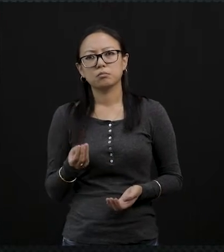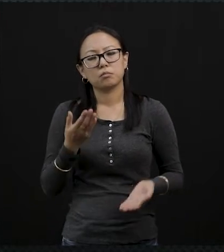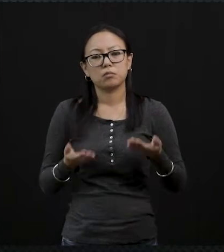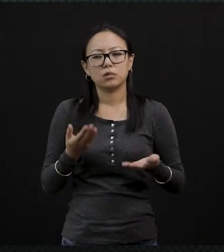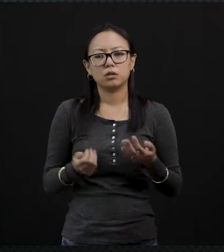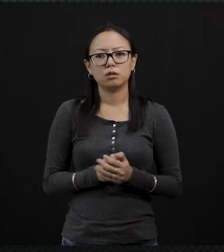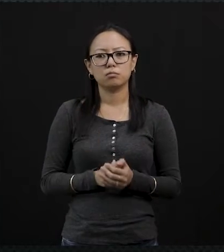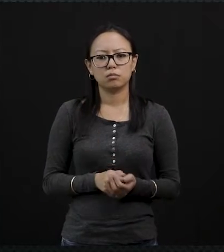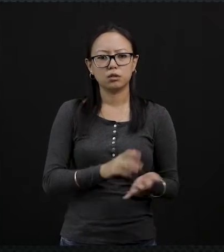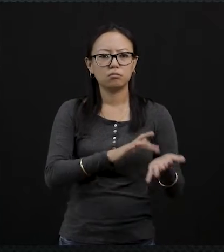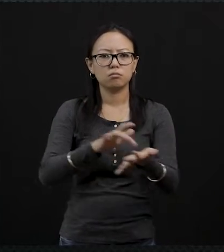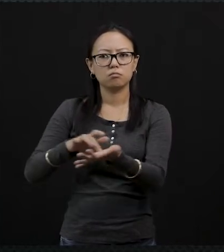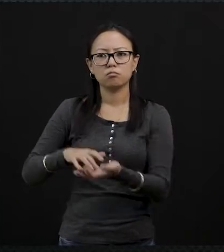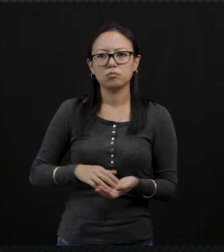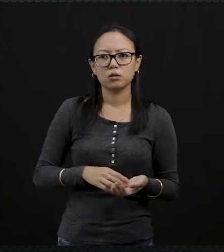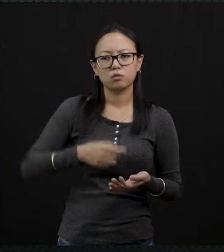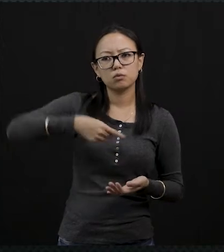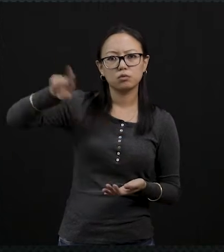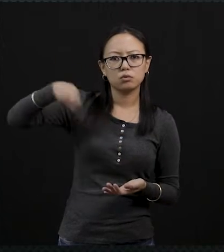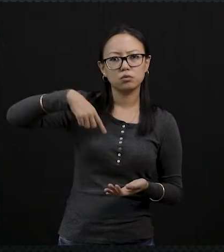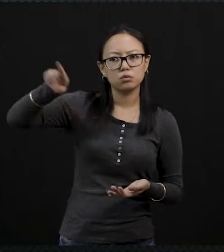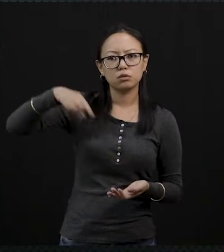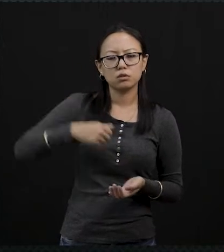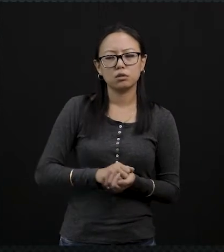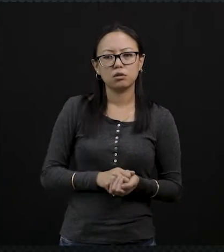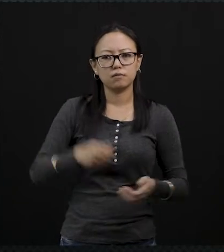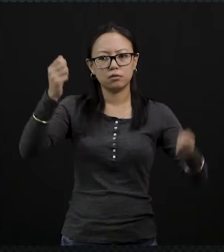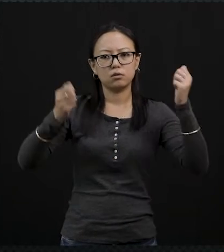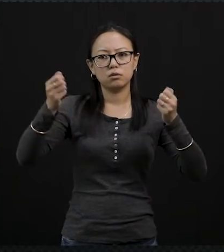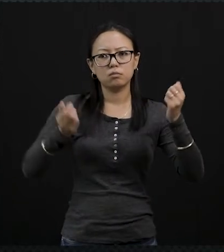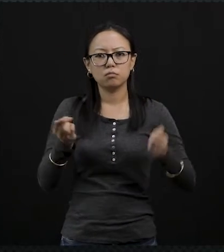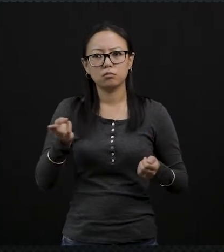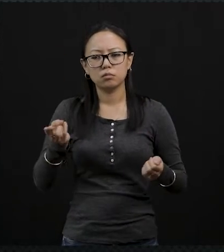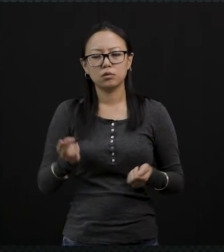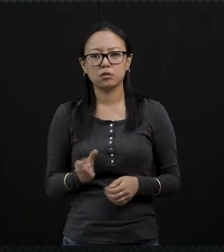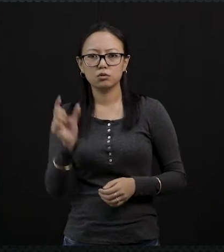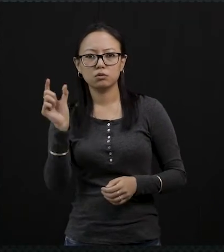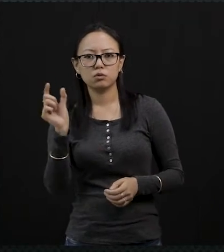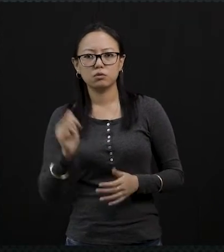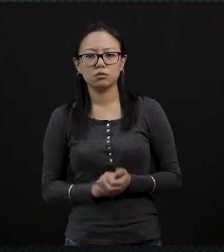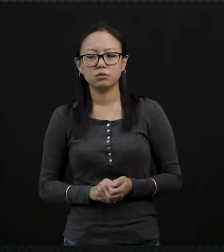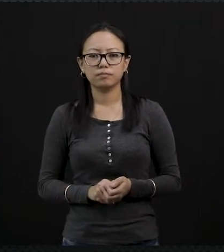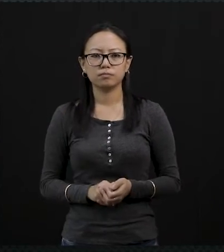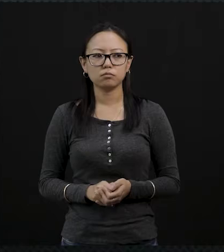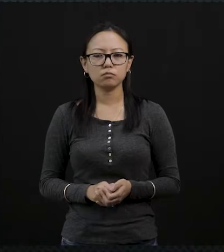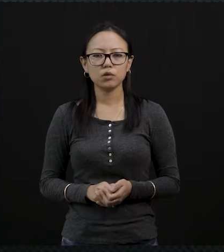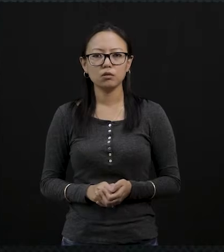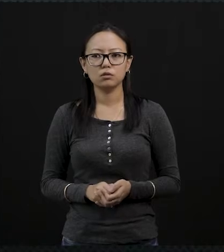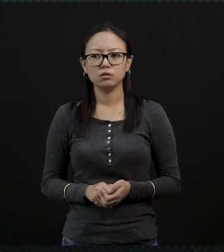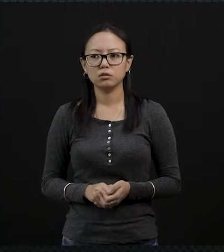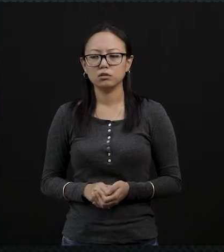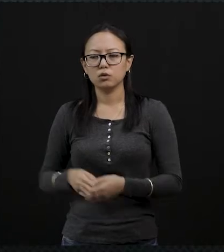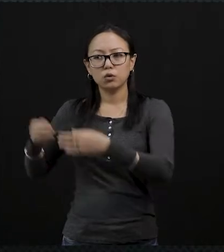one place to another, you take bus, right? Then it is fun, okay? But